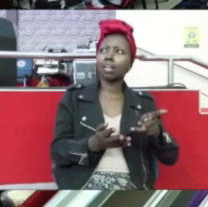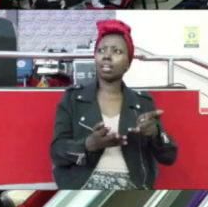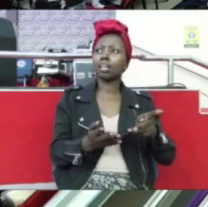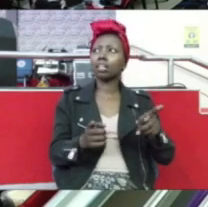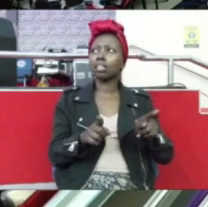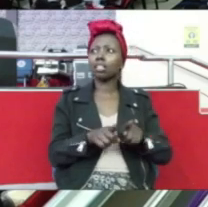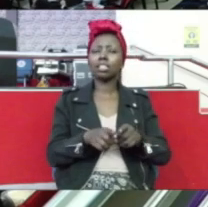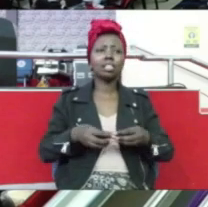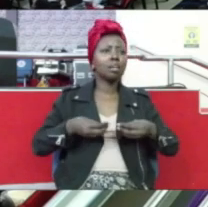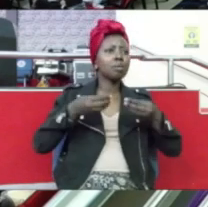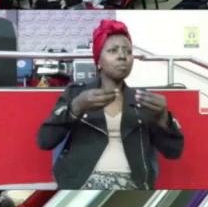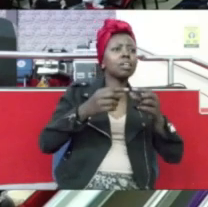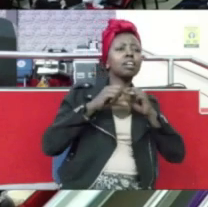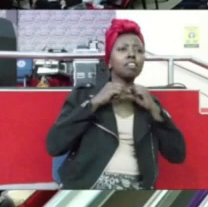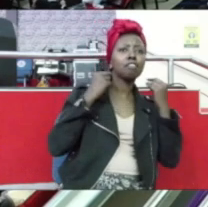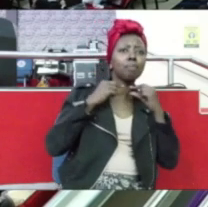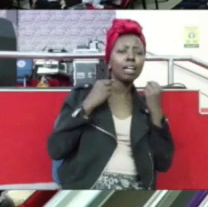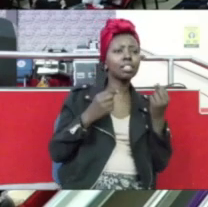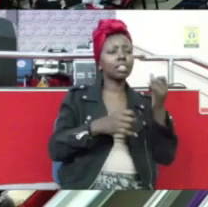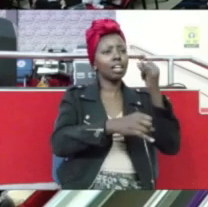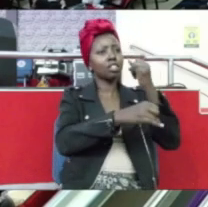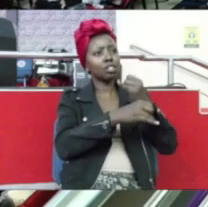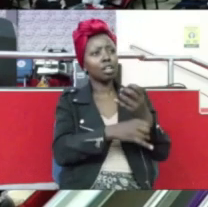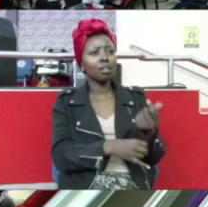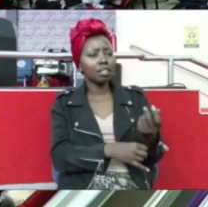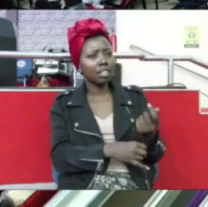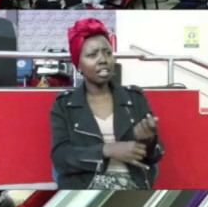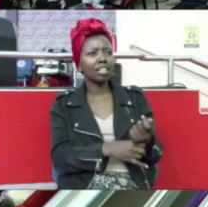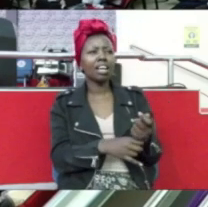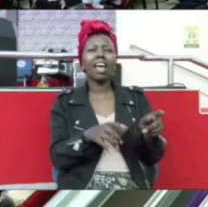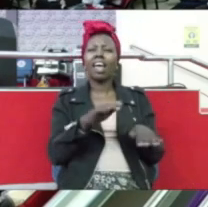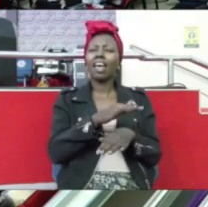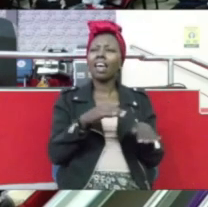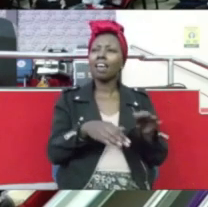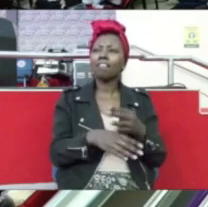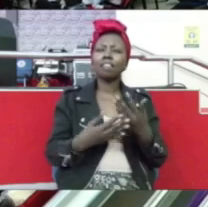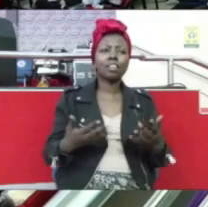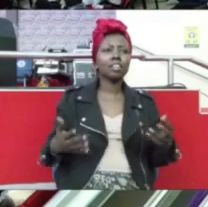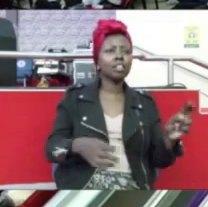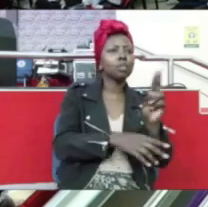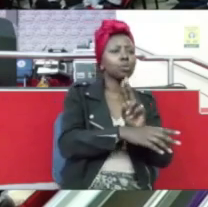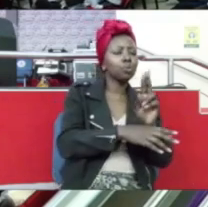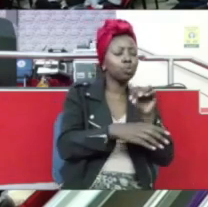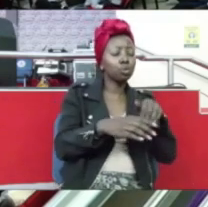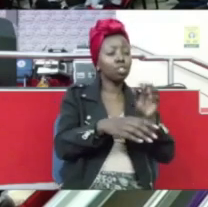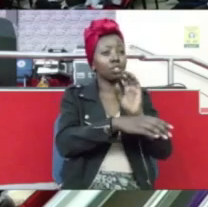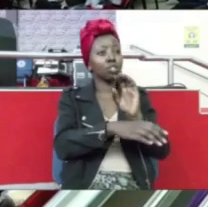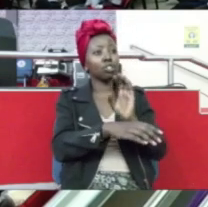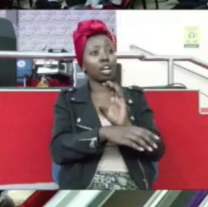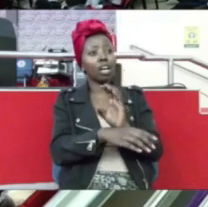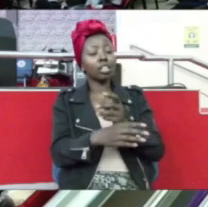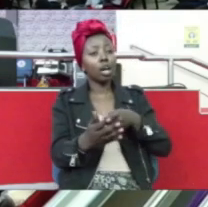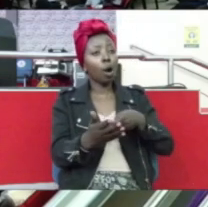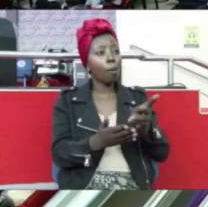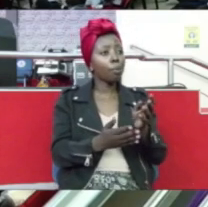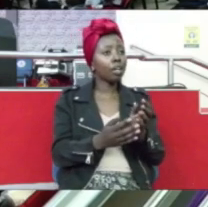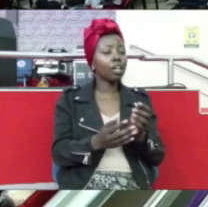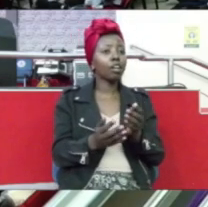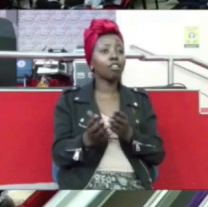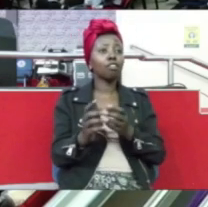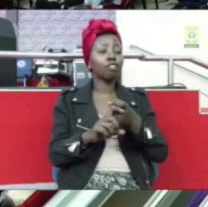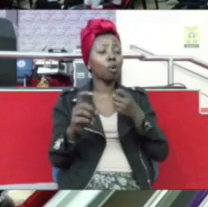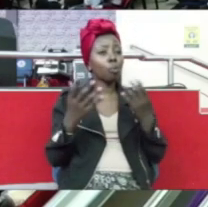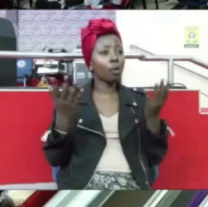the pastors allowances, every overheads that are existing in the church. church are usually paid for by the